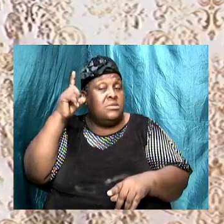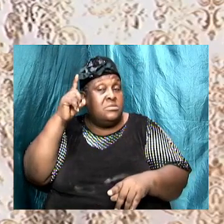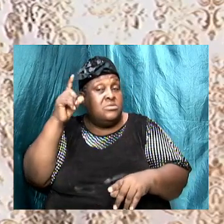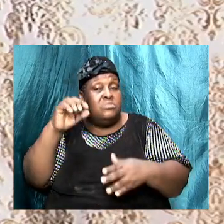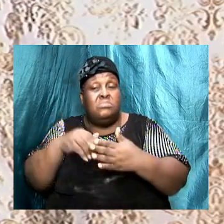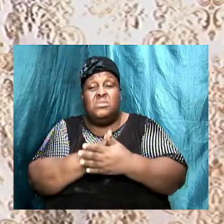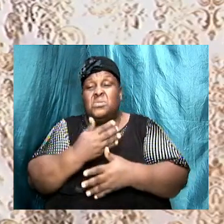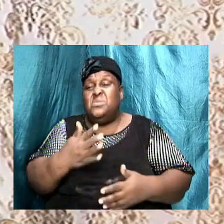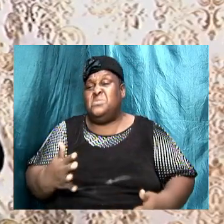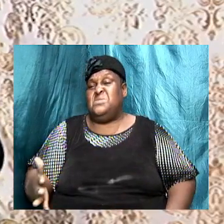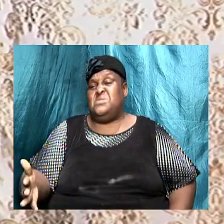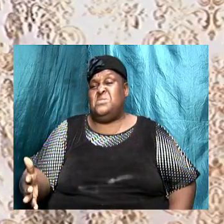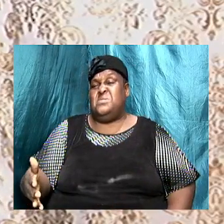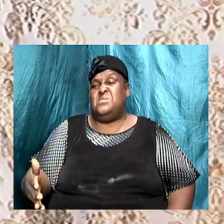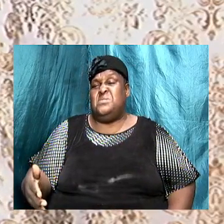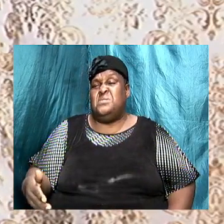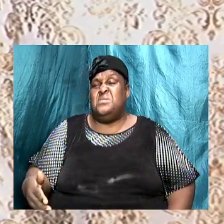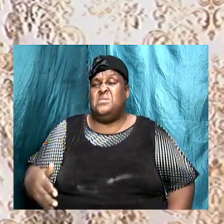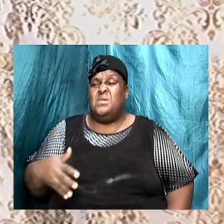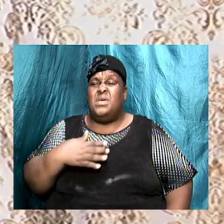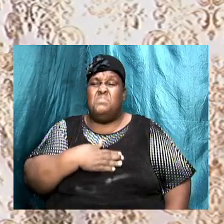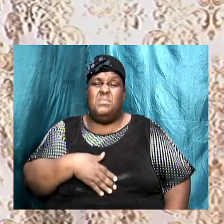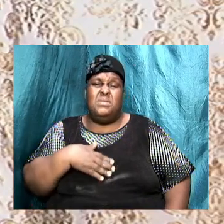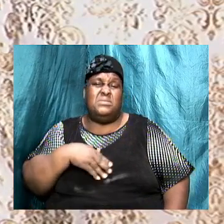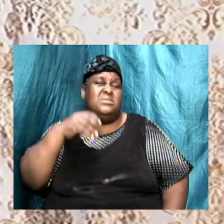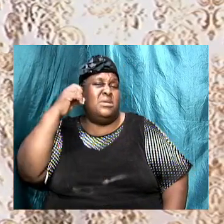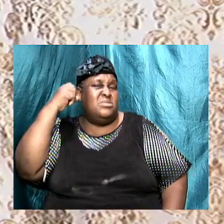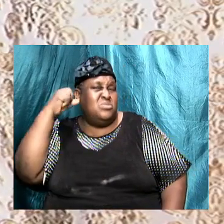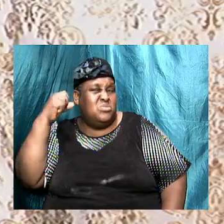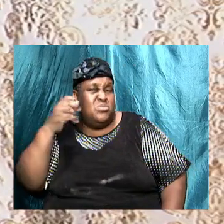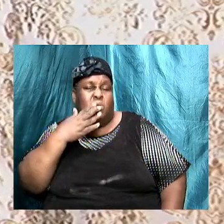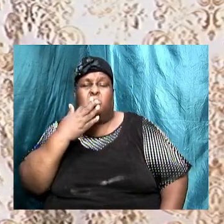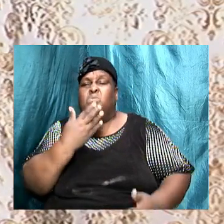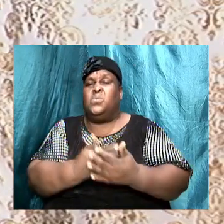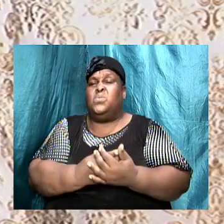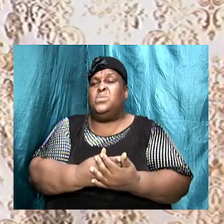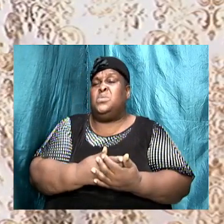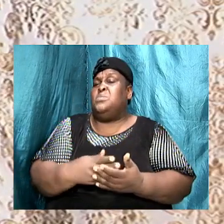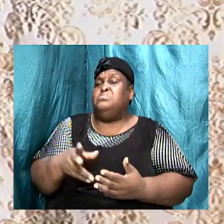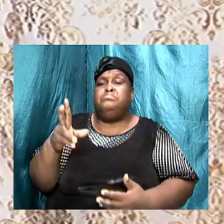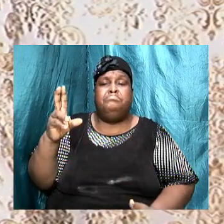Because, it's pleasing and it sound good.